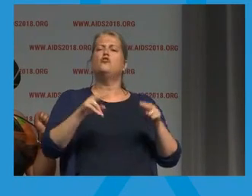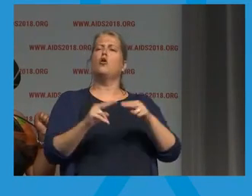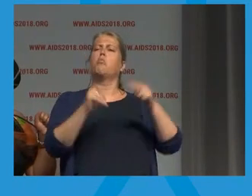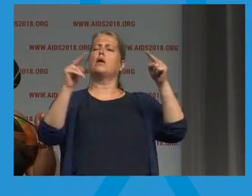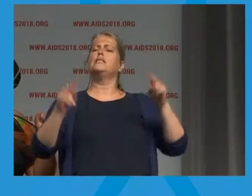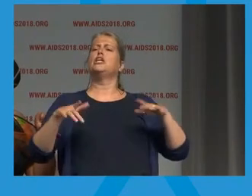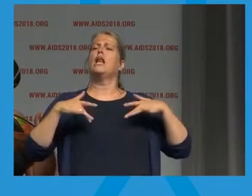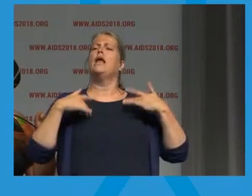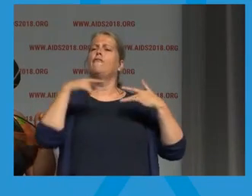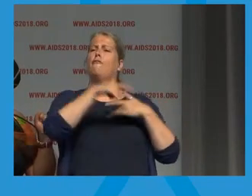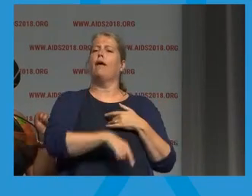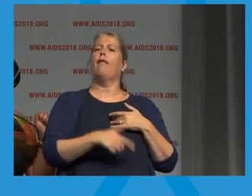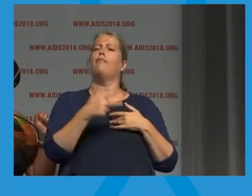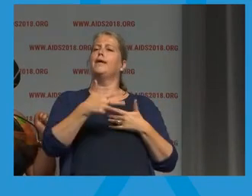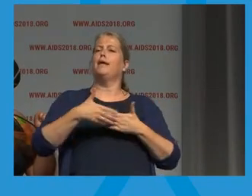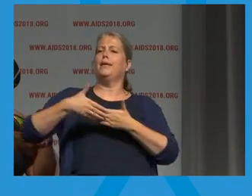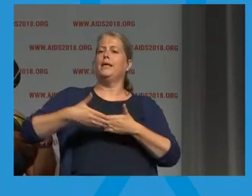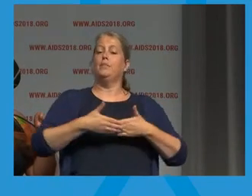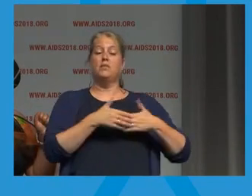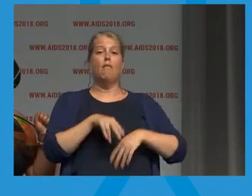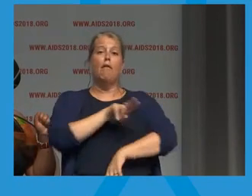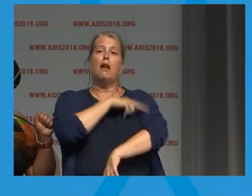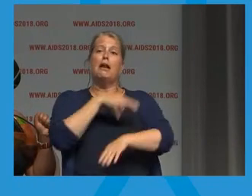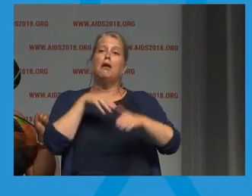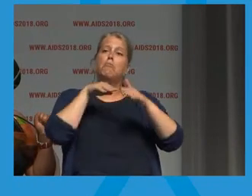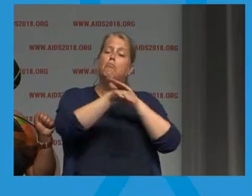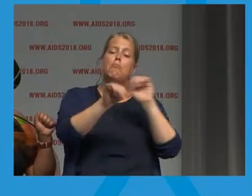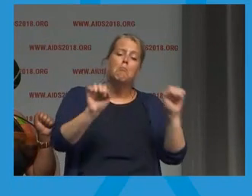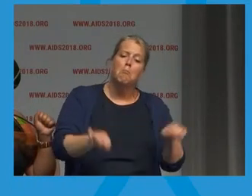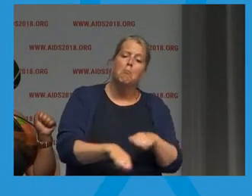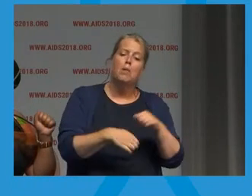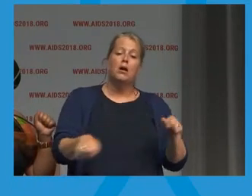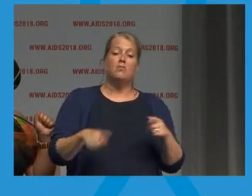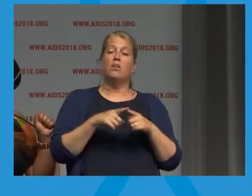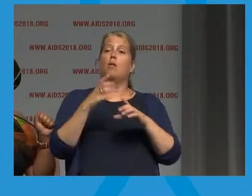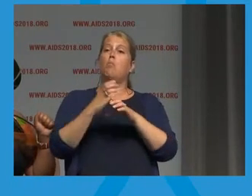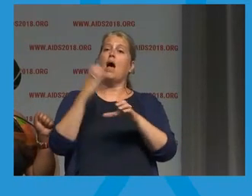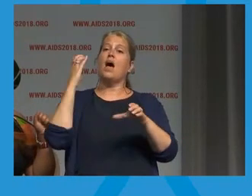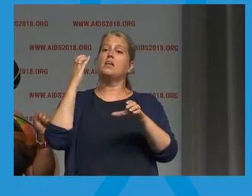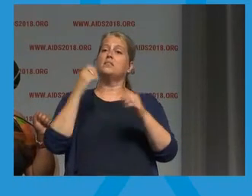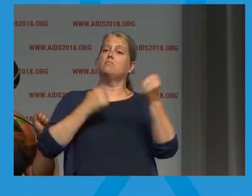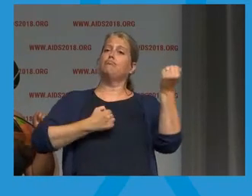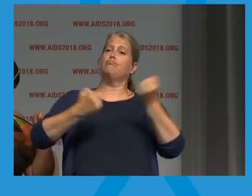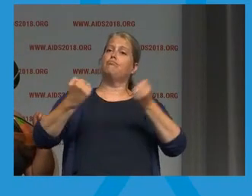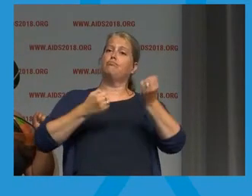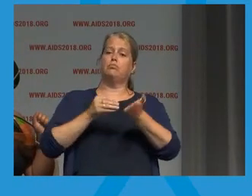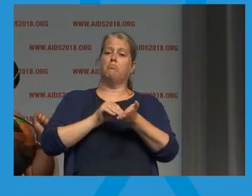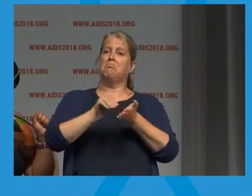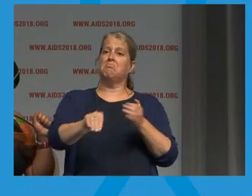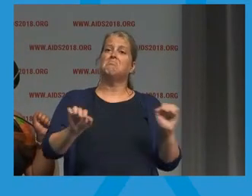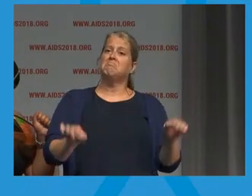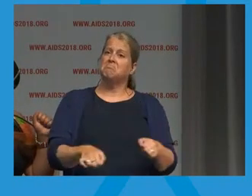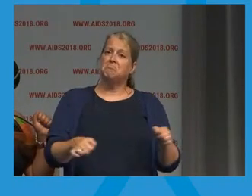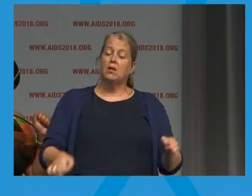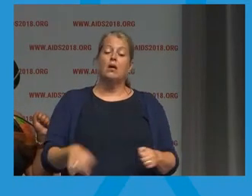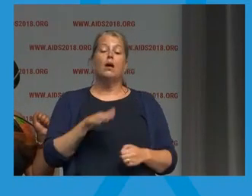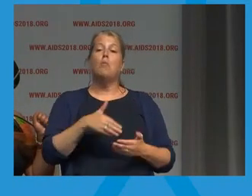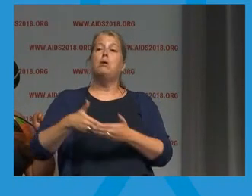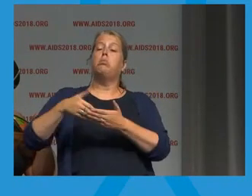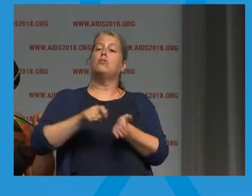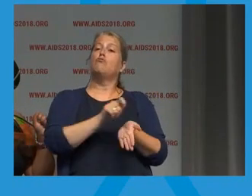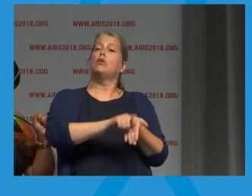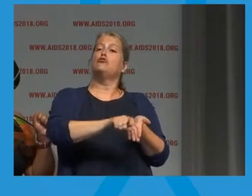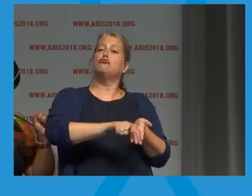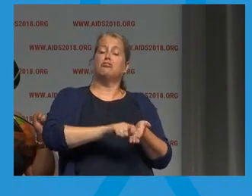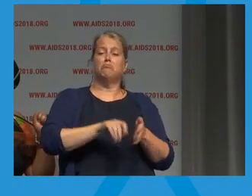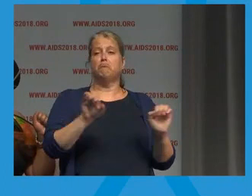They cannot go to clinic. They do not have money even for the bus fare. They cannot register their babies. They are